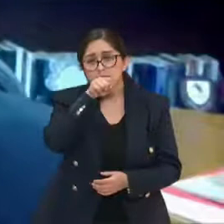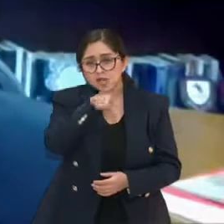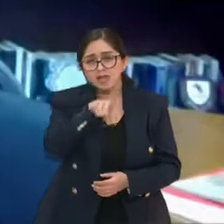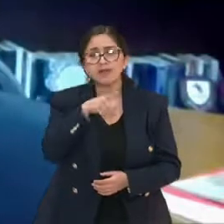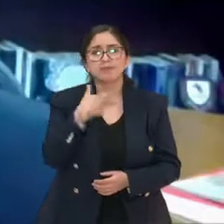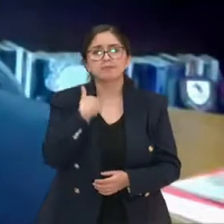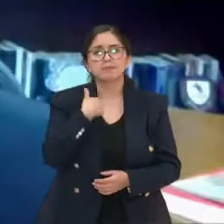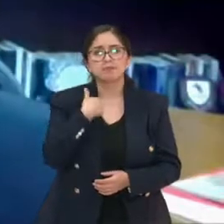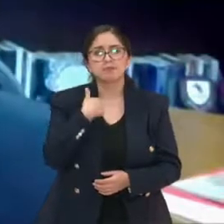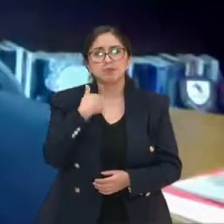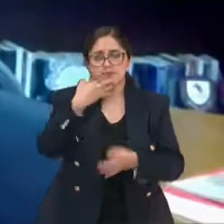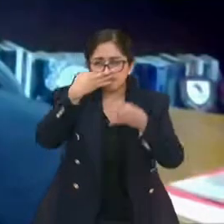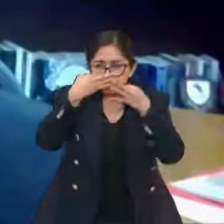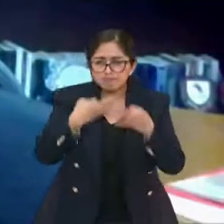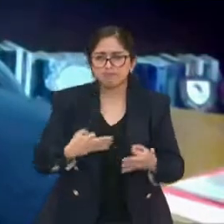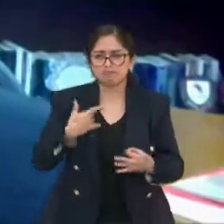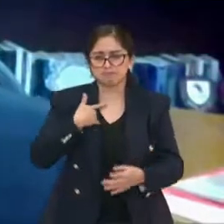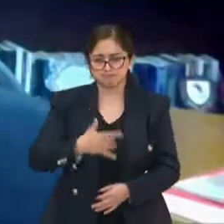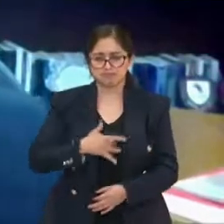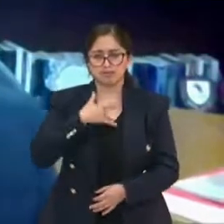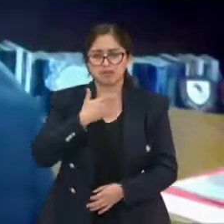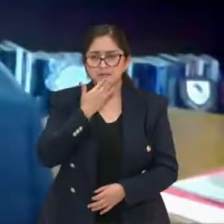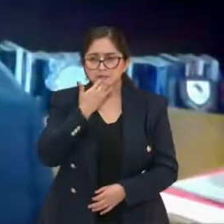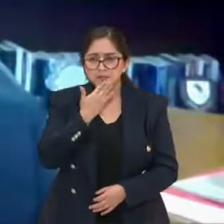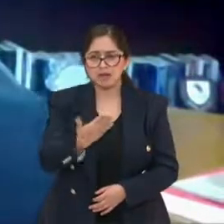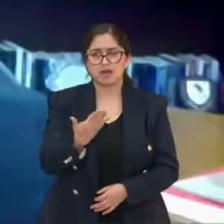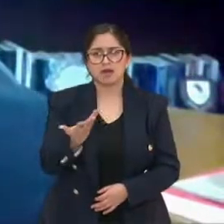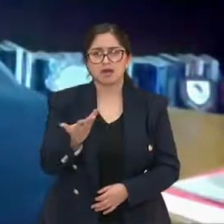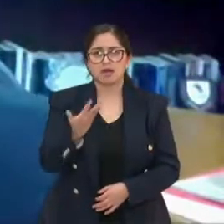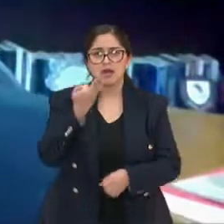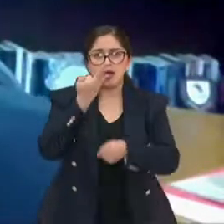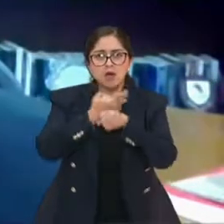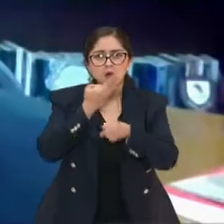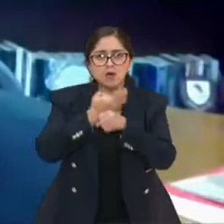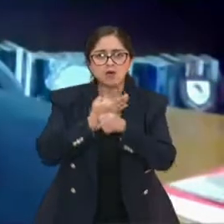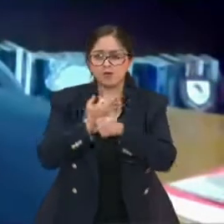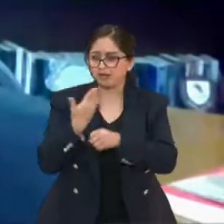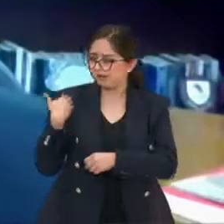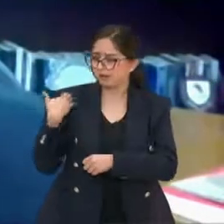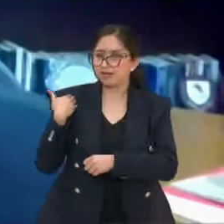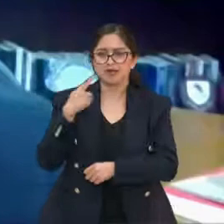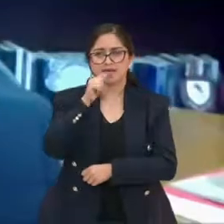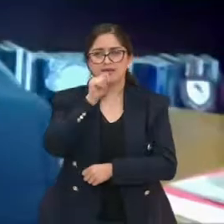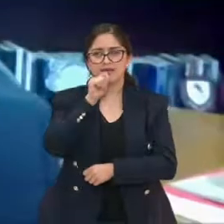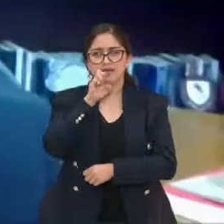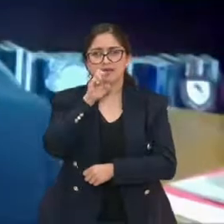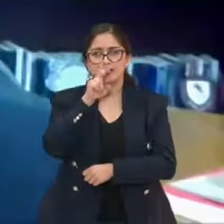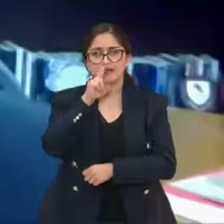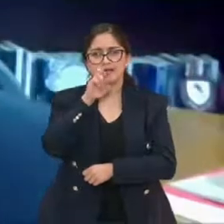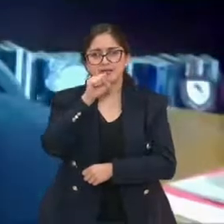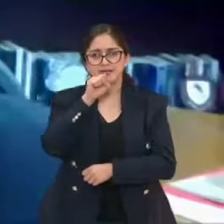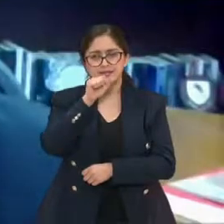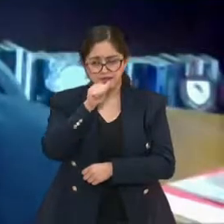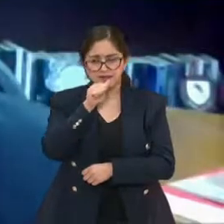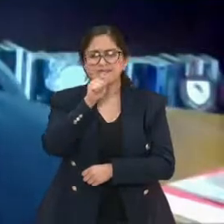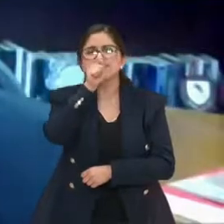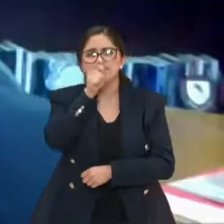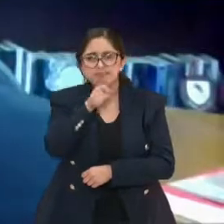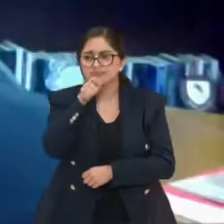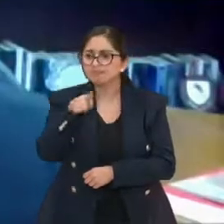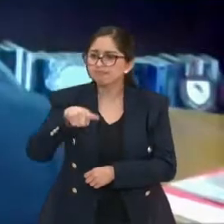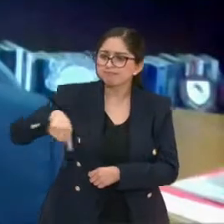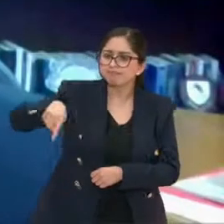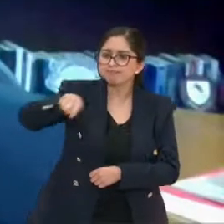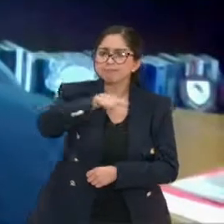stations. So we are highly committed and very, very happy. Like